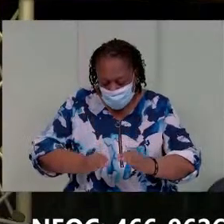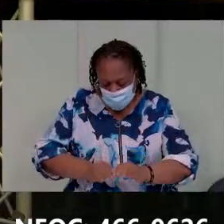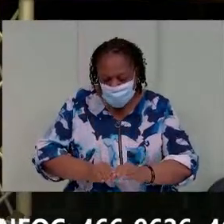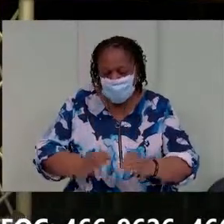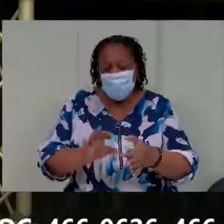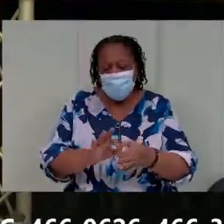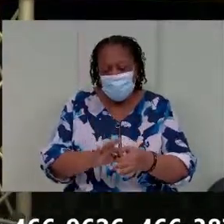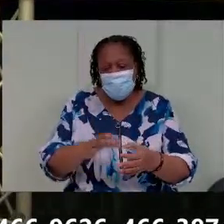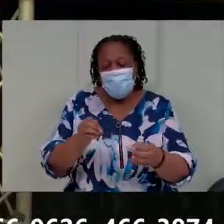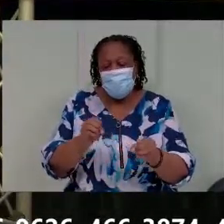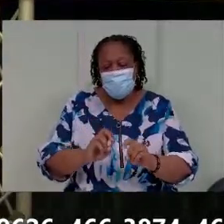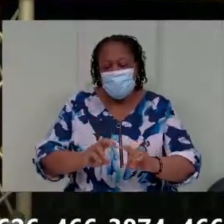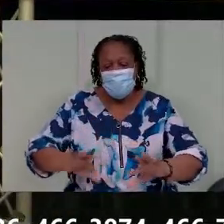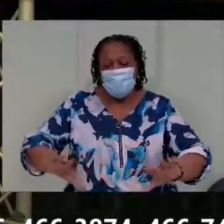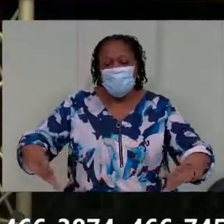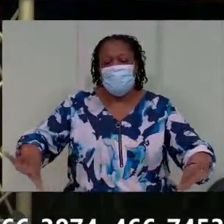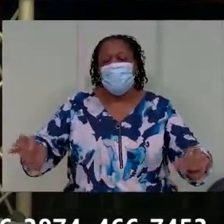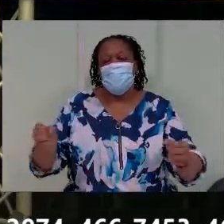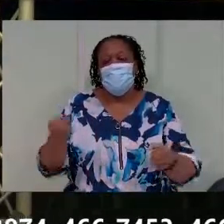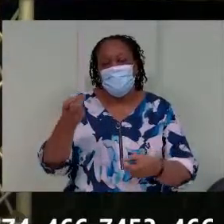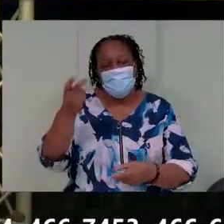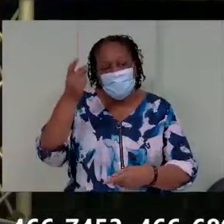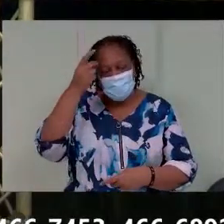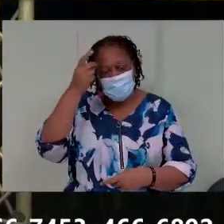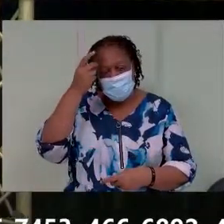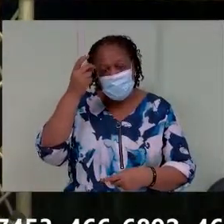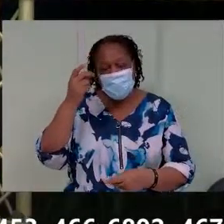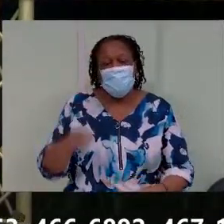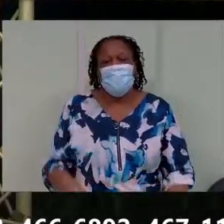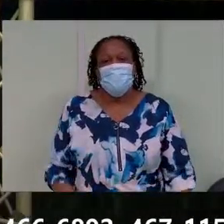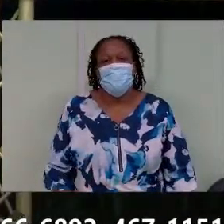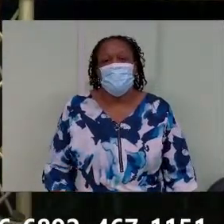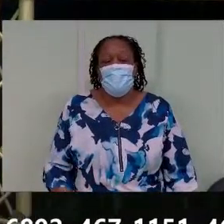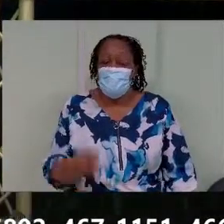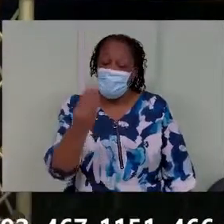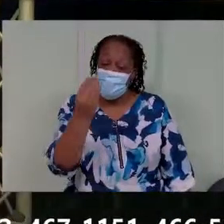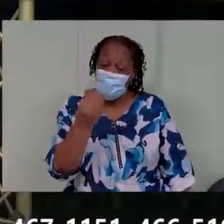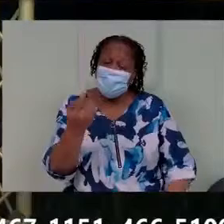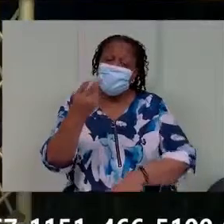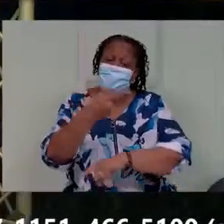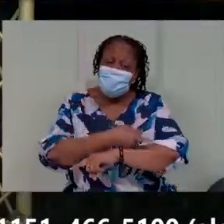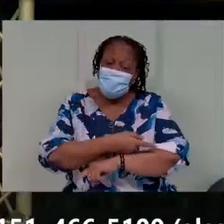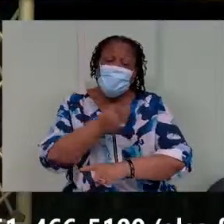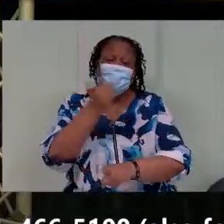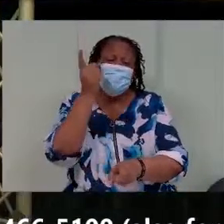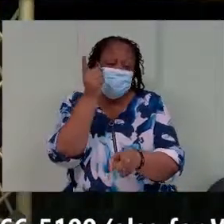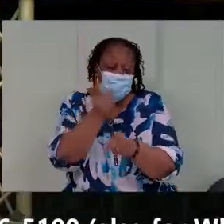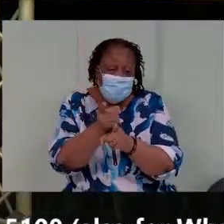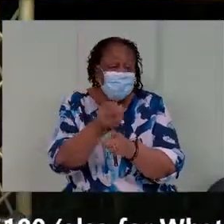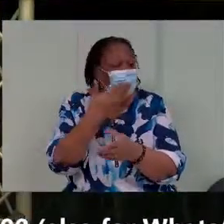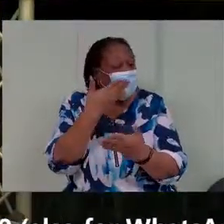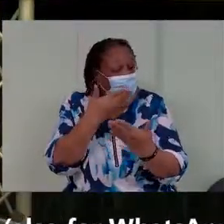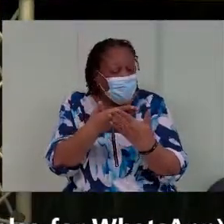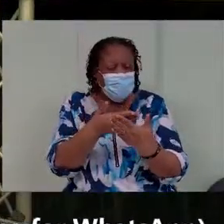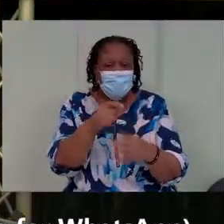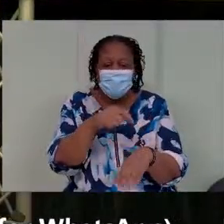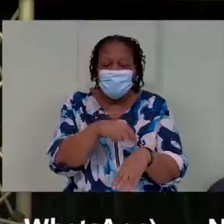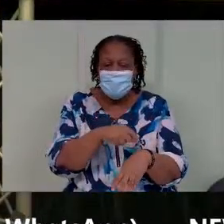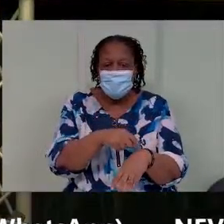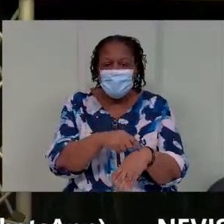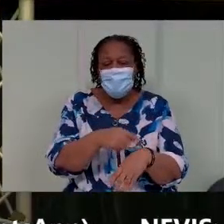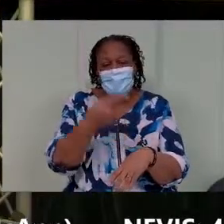of reintroduction of the virus to the Federation. So that's the ideal. And